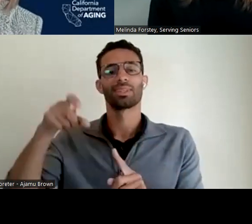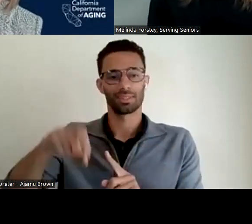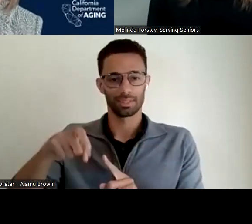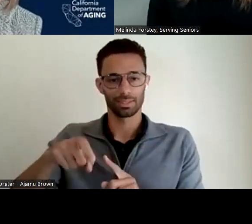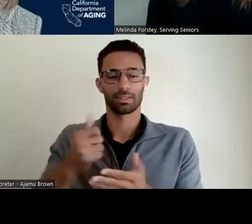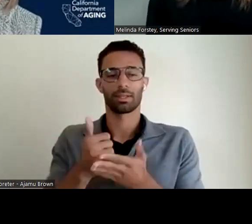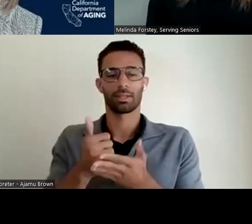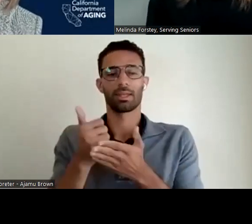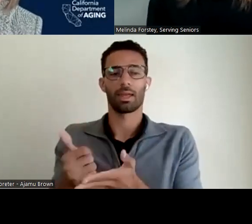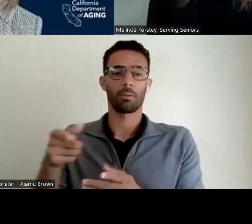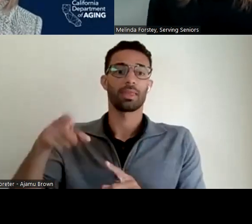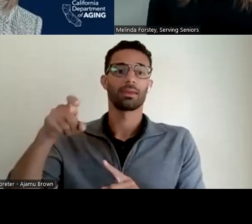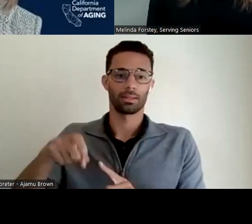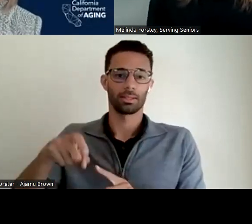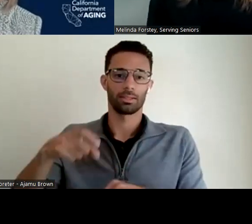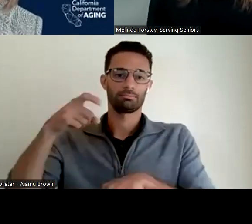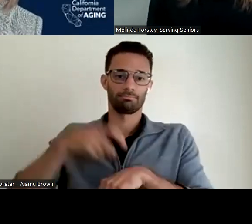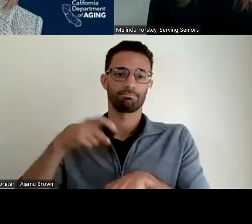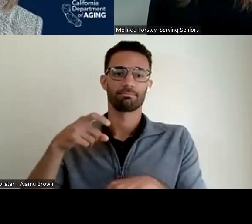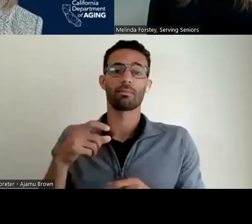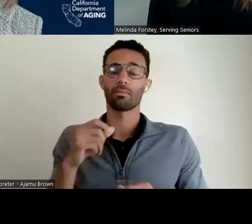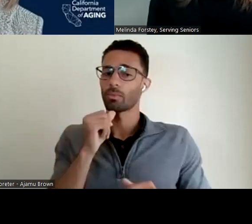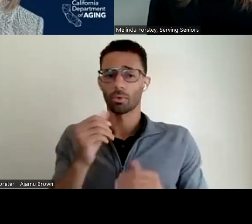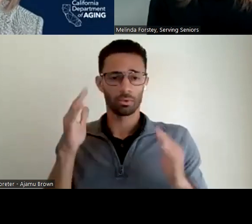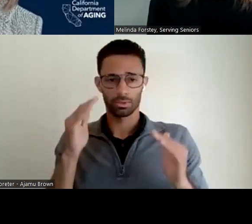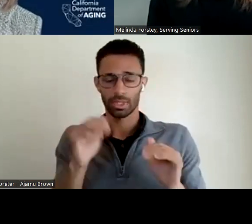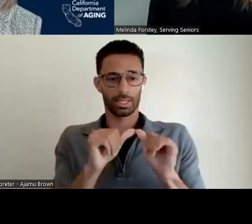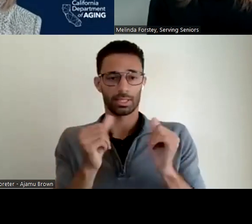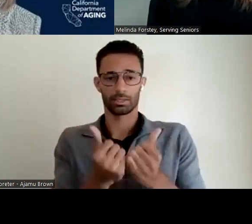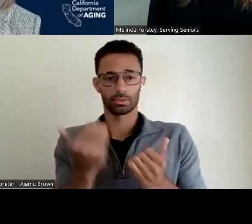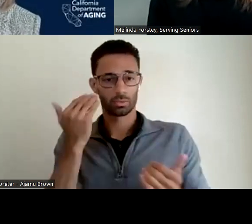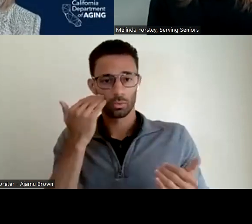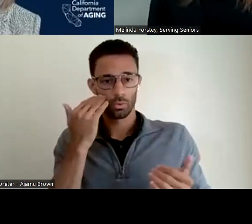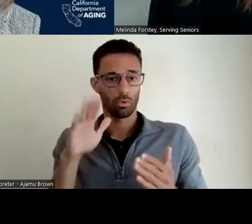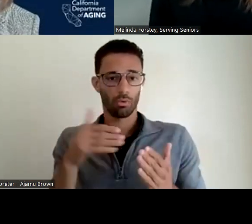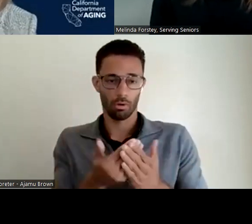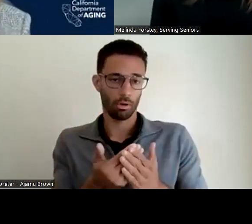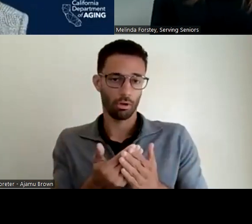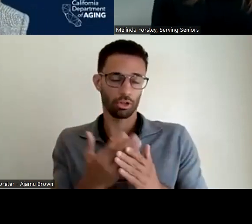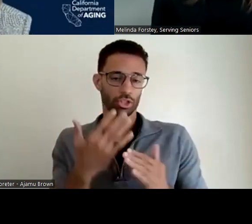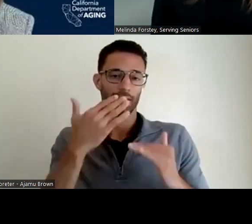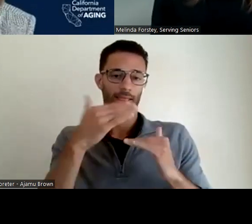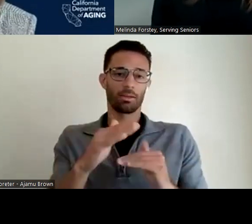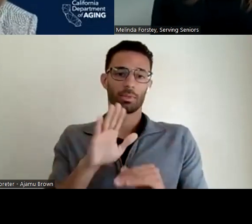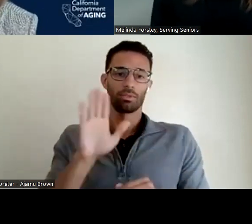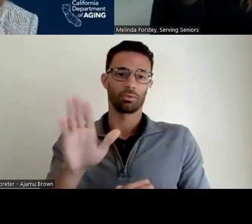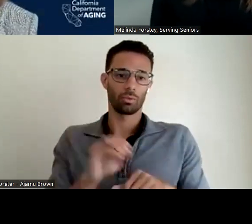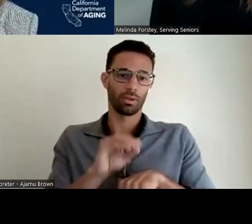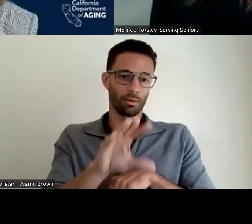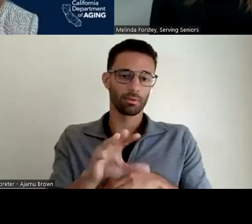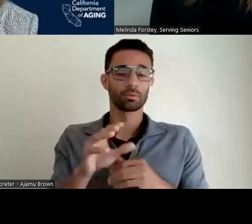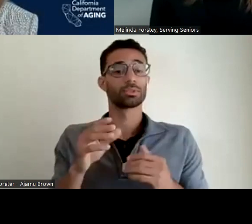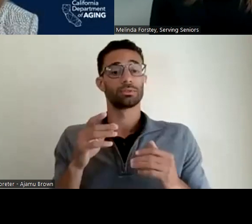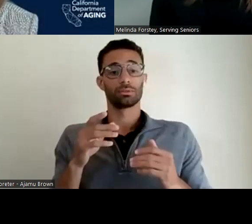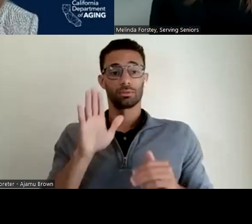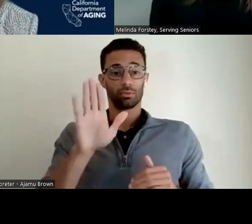need. Don't expect your agencies to know all that because you're limited in your reach. The fact that you're trying is admirable, and I